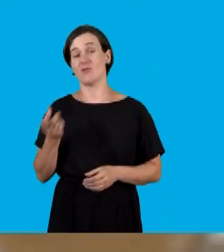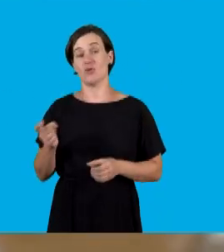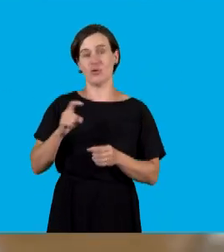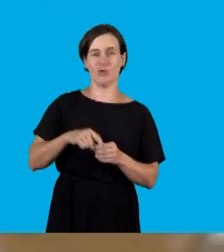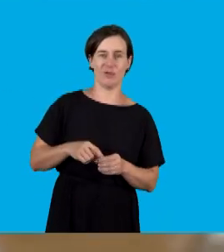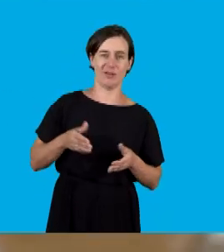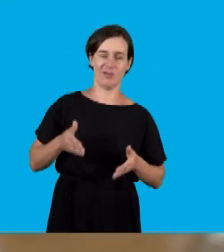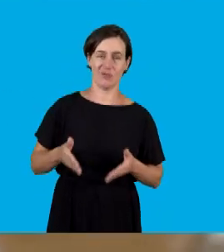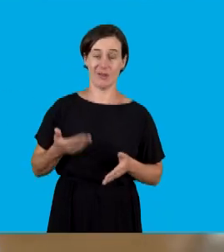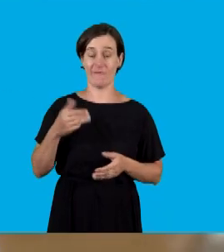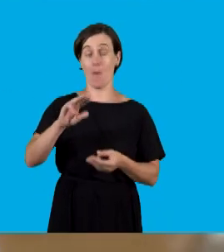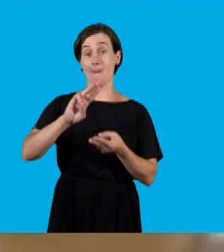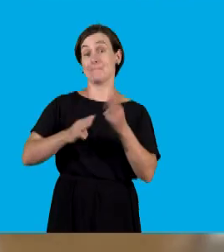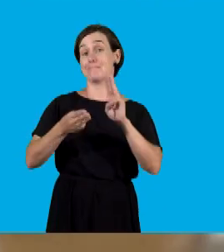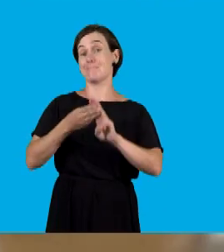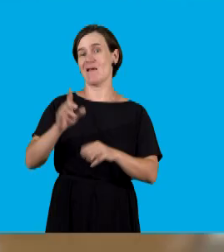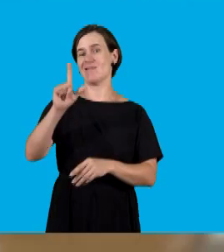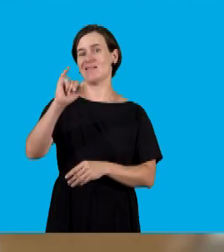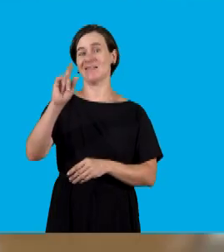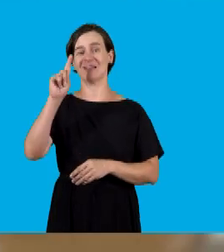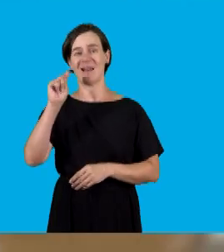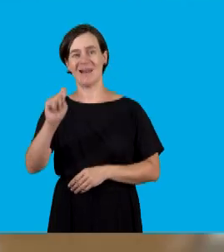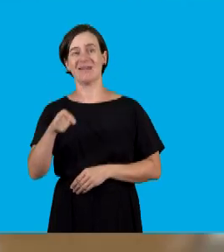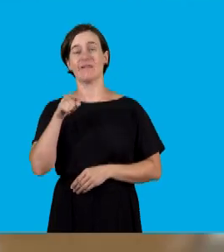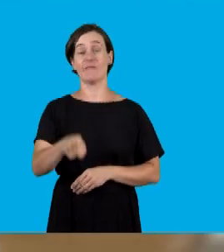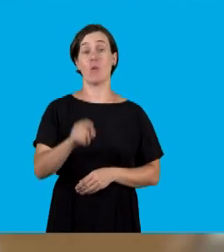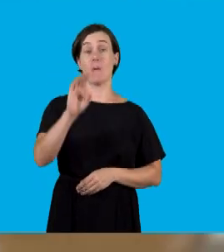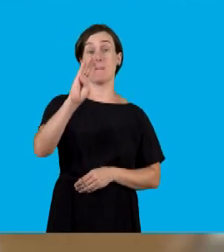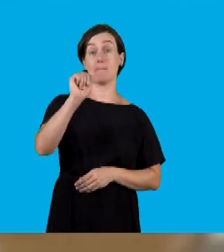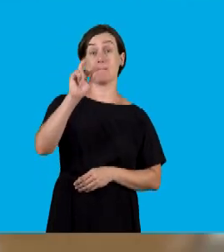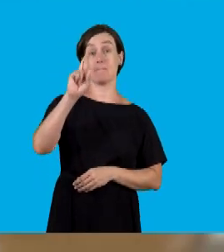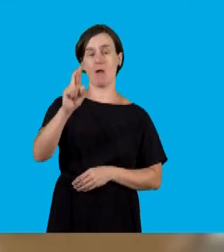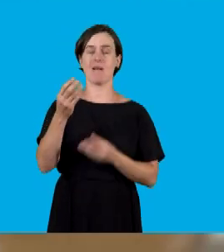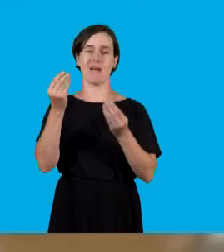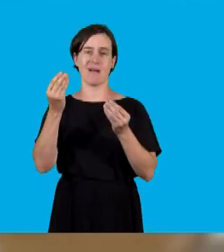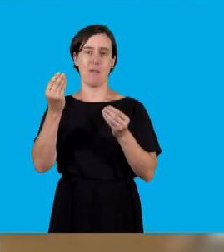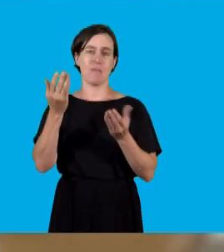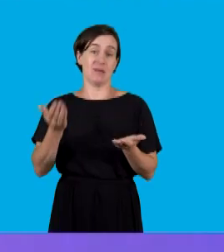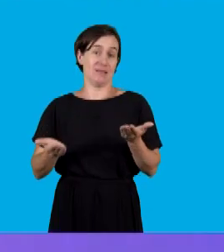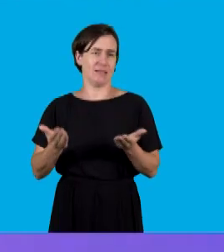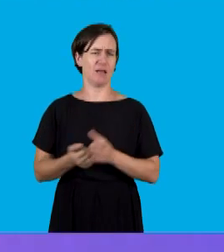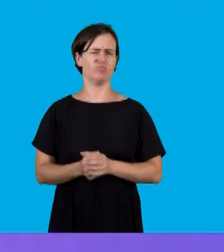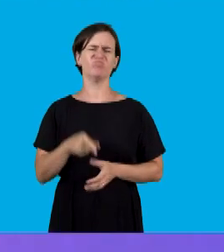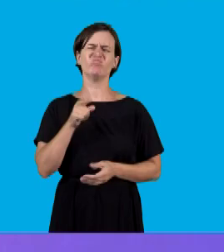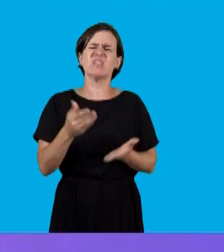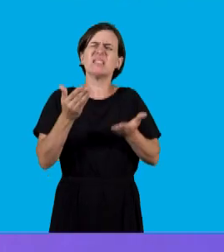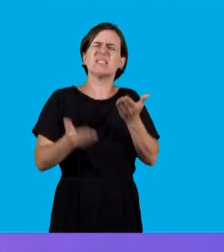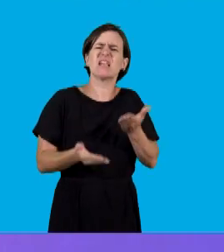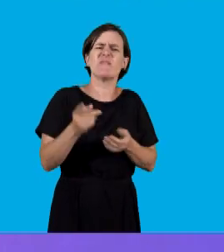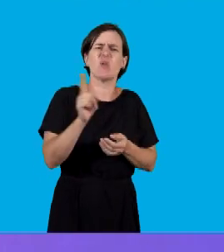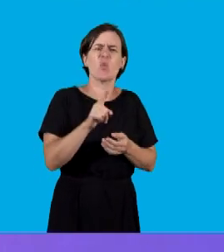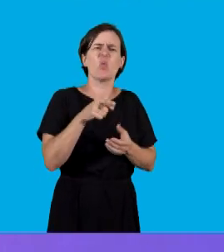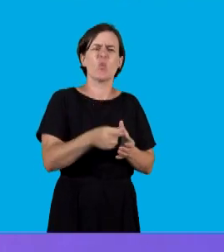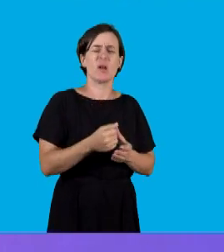learners, thank you for tuning in again for our math literacy class on bar and number scales. Did you know that we use scales to